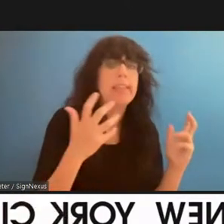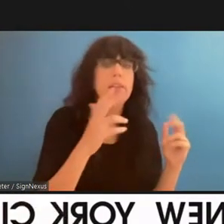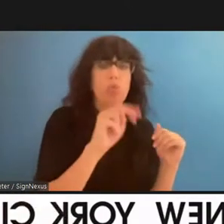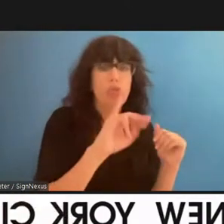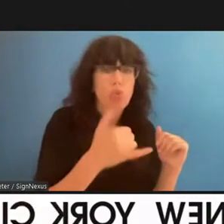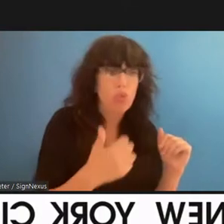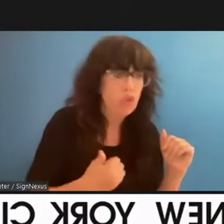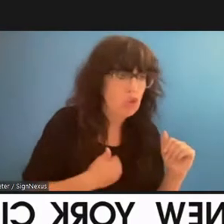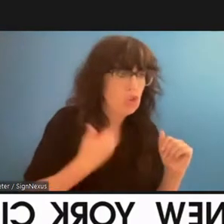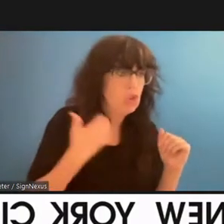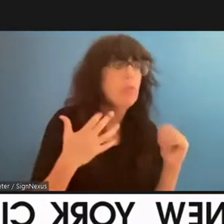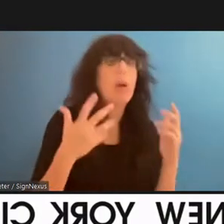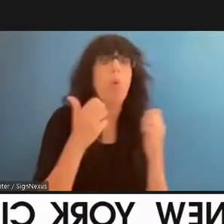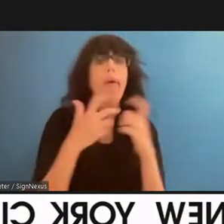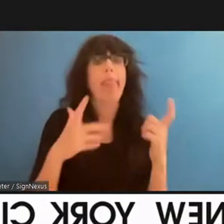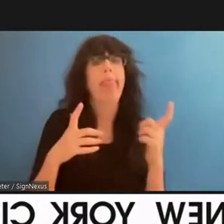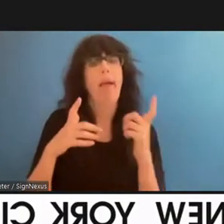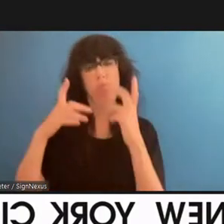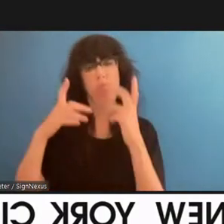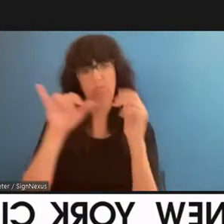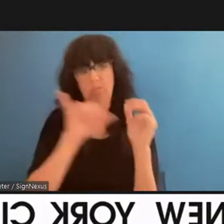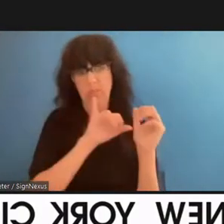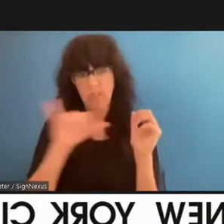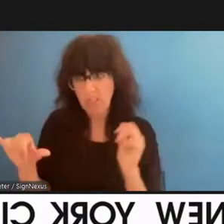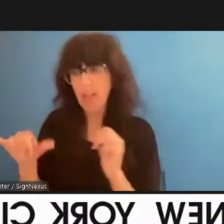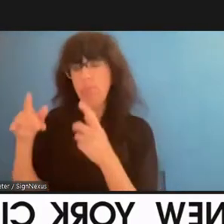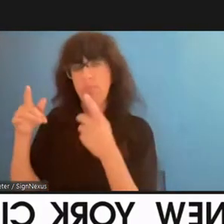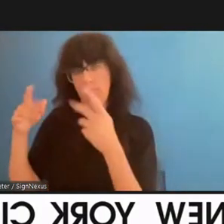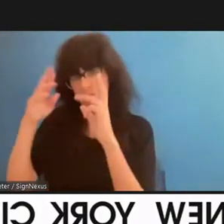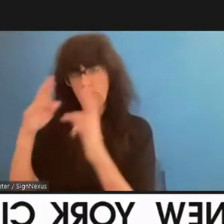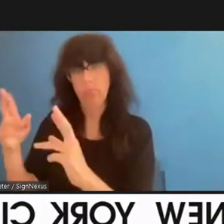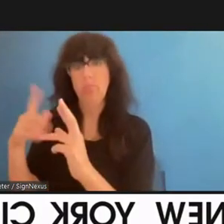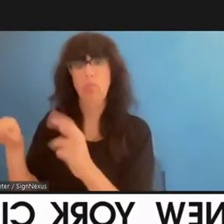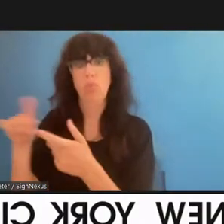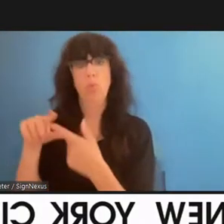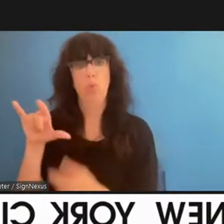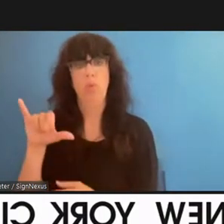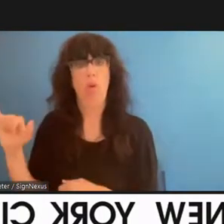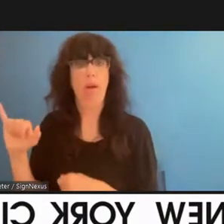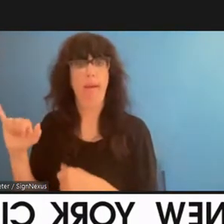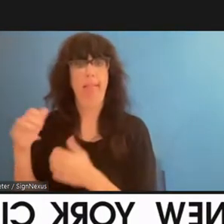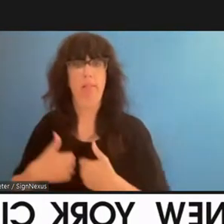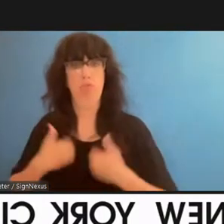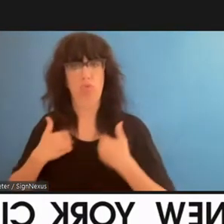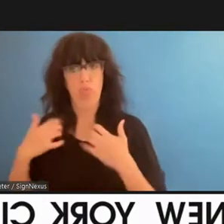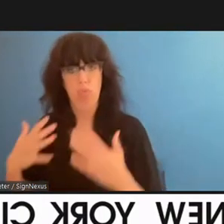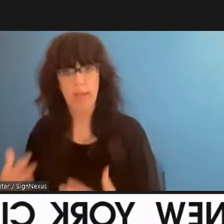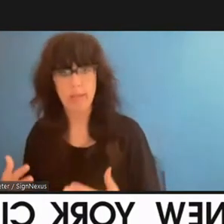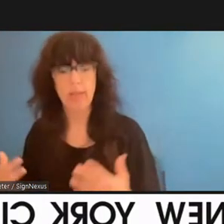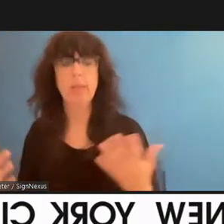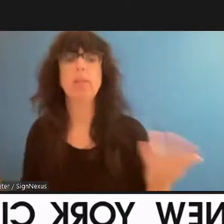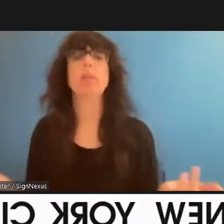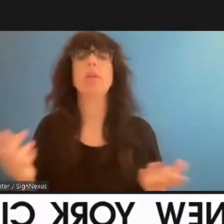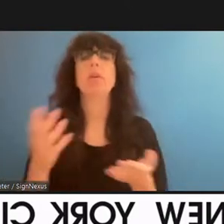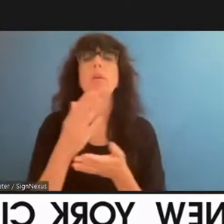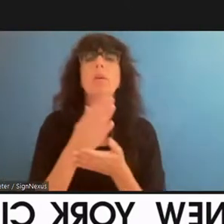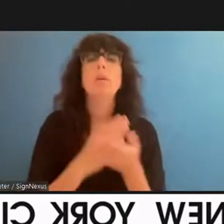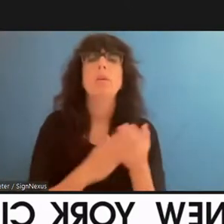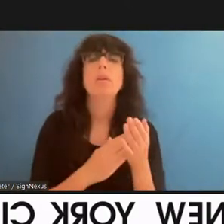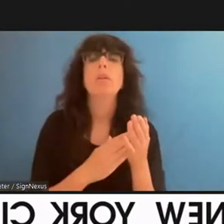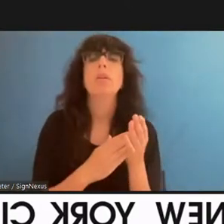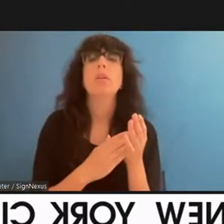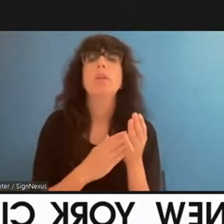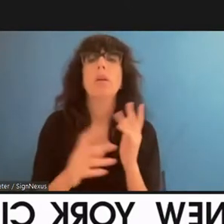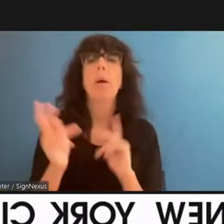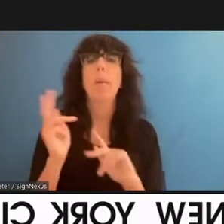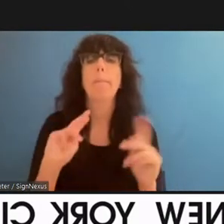to the suburban long island residents carving out certain people from responsibility while shifting the